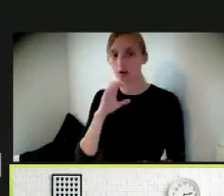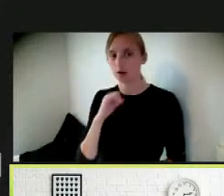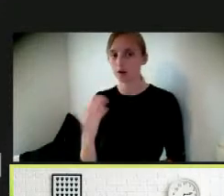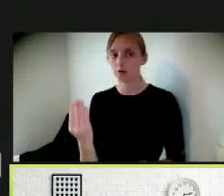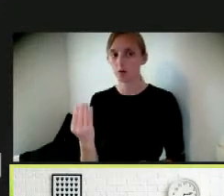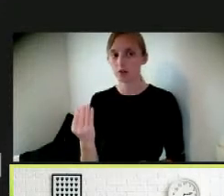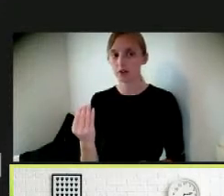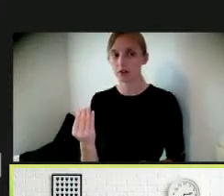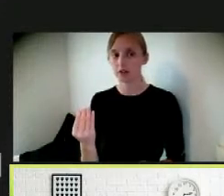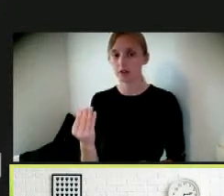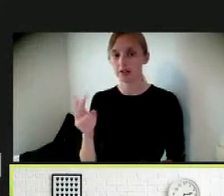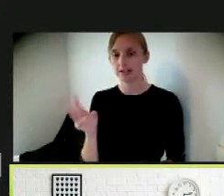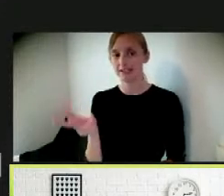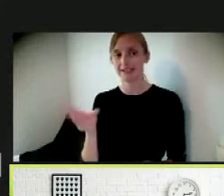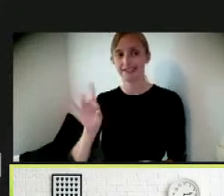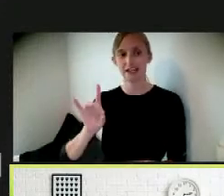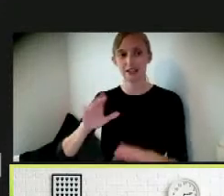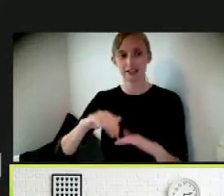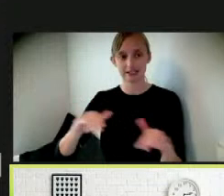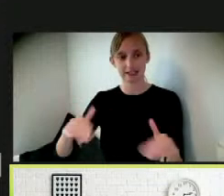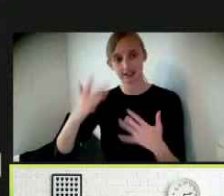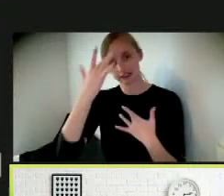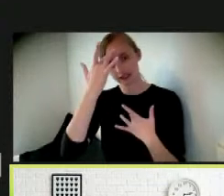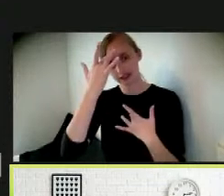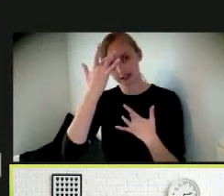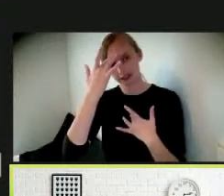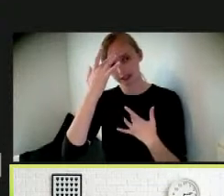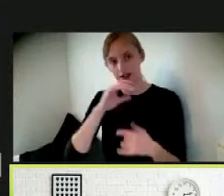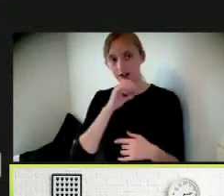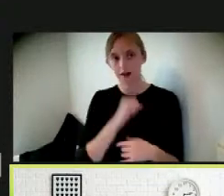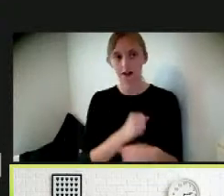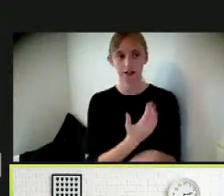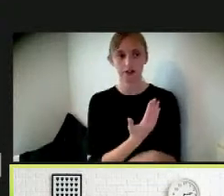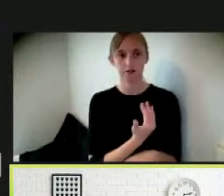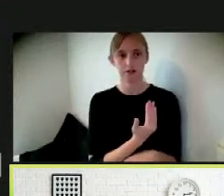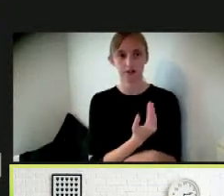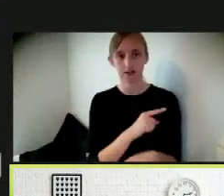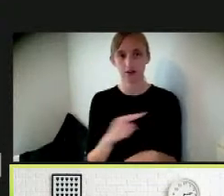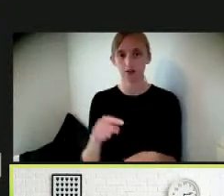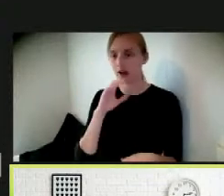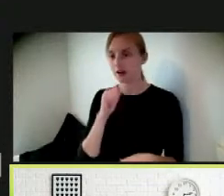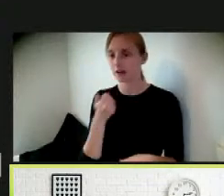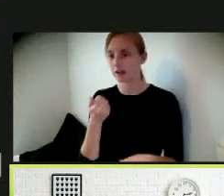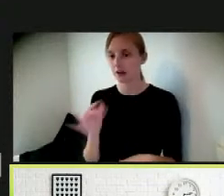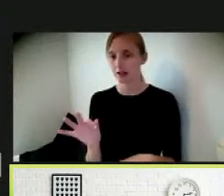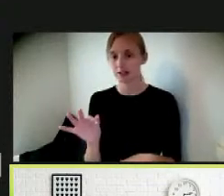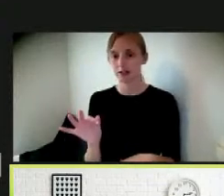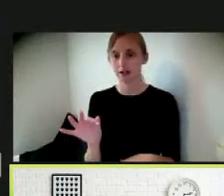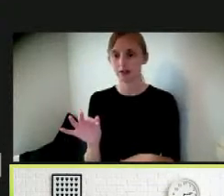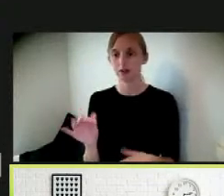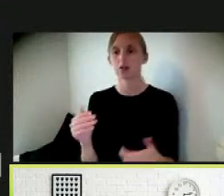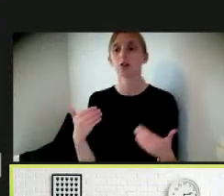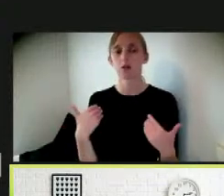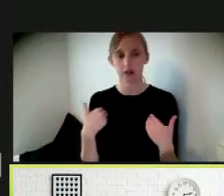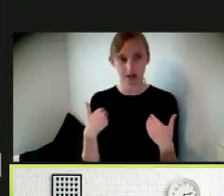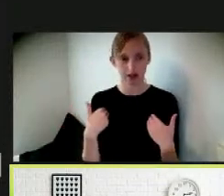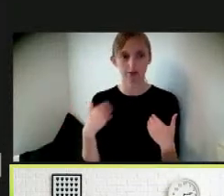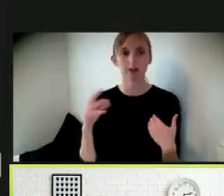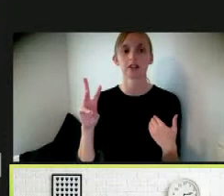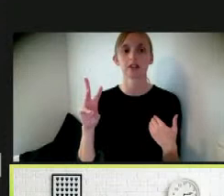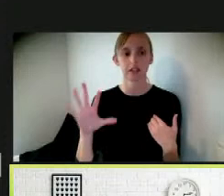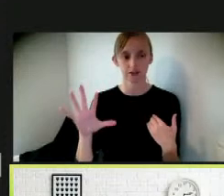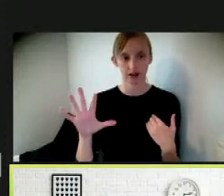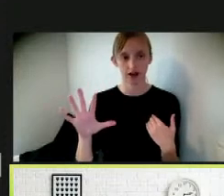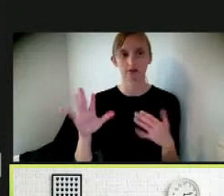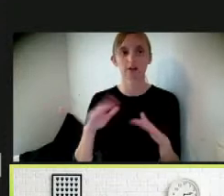had 68 cases. And then between the ages of 15 to 19, we did have 65